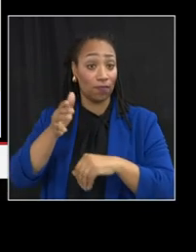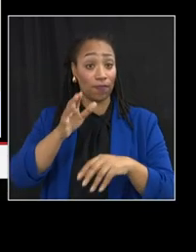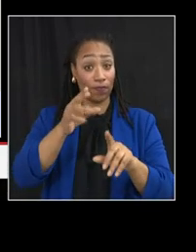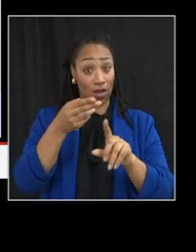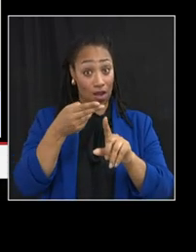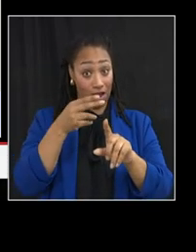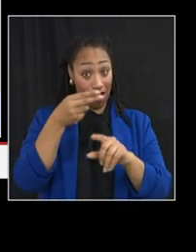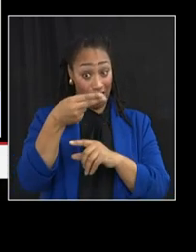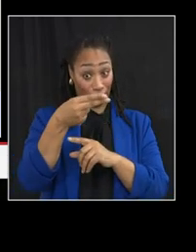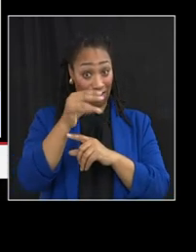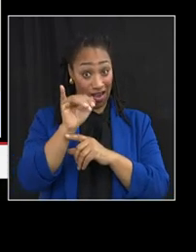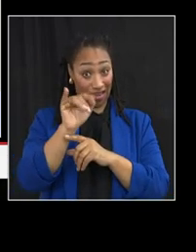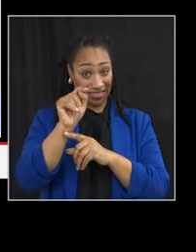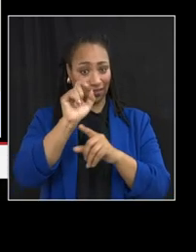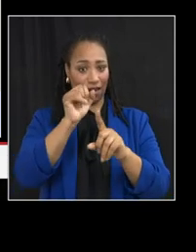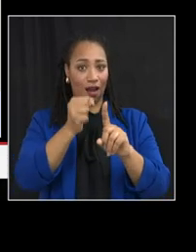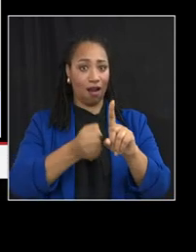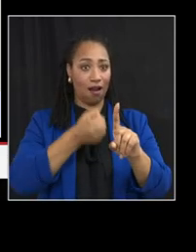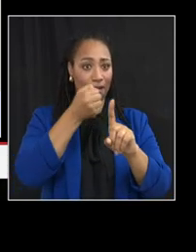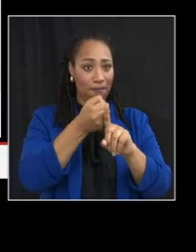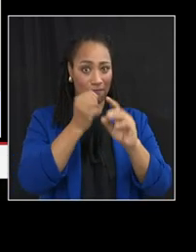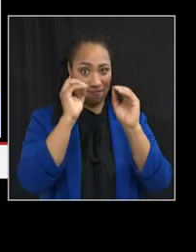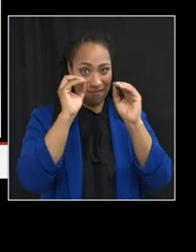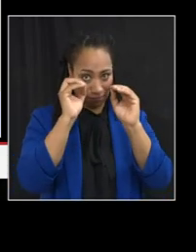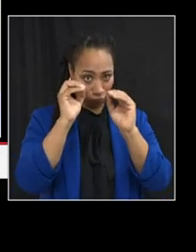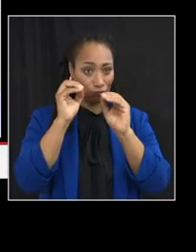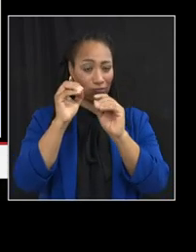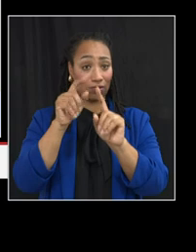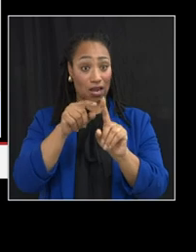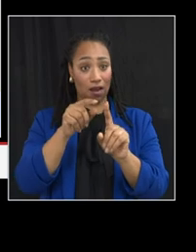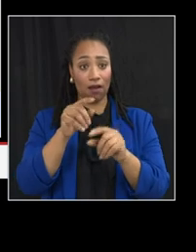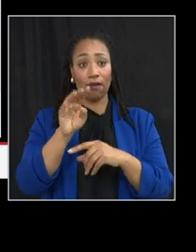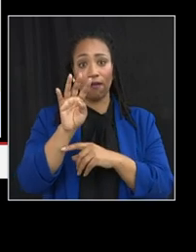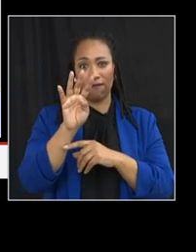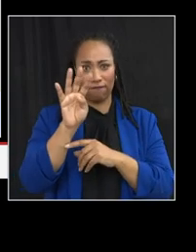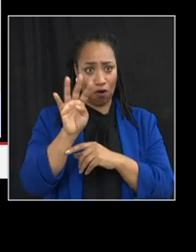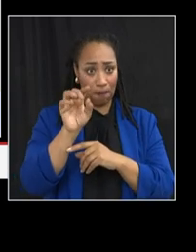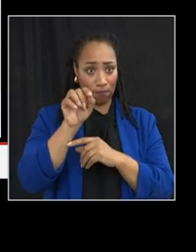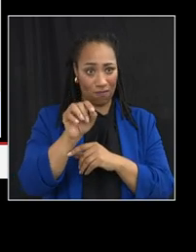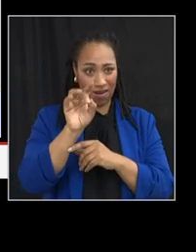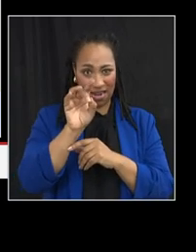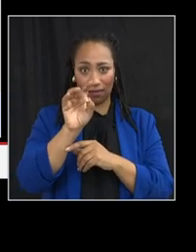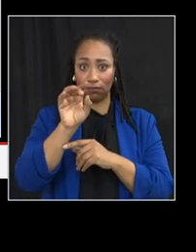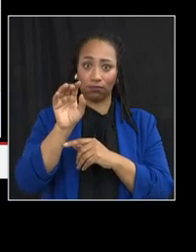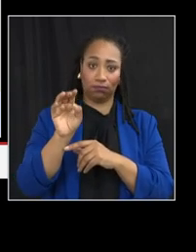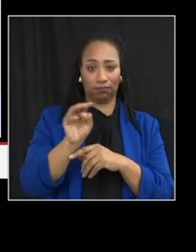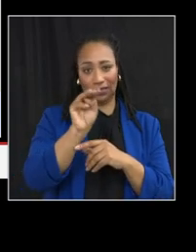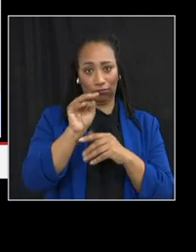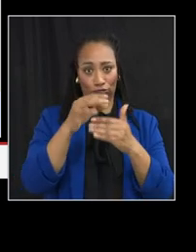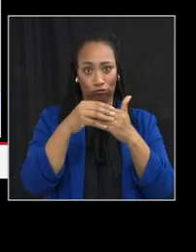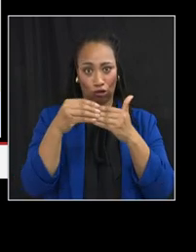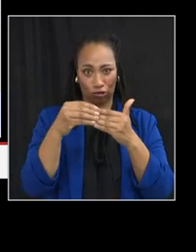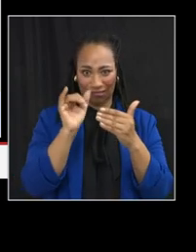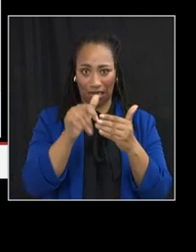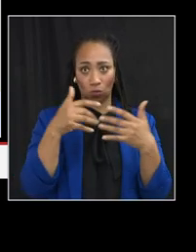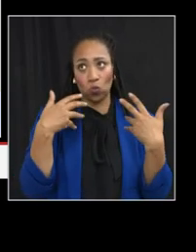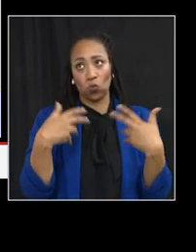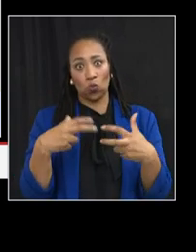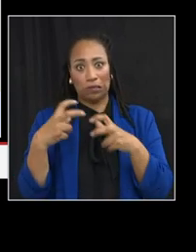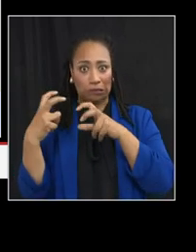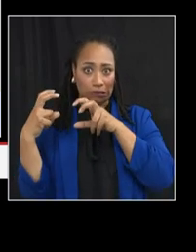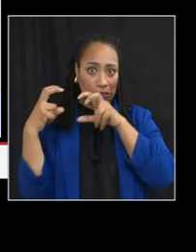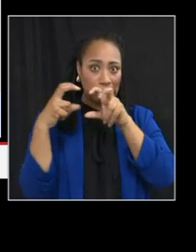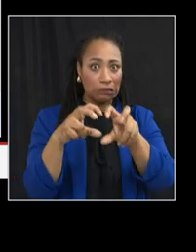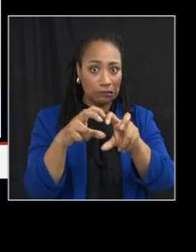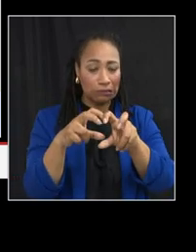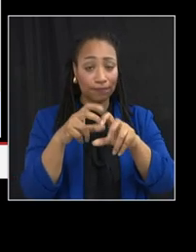made affordable housing one of her top priorities since taking office, and we know that it continues to be a big need here in the city. So